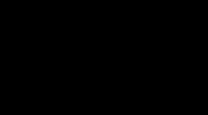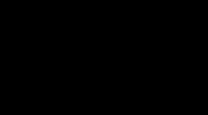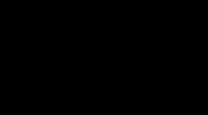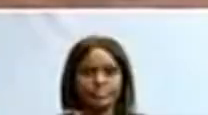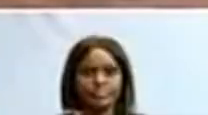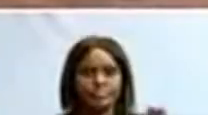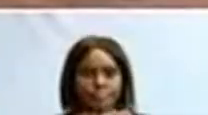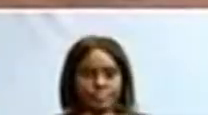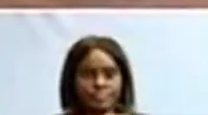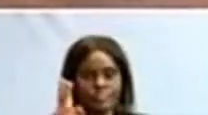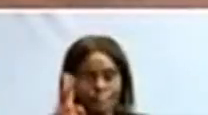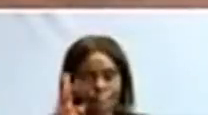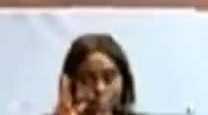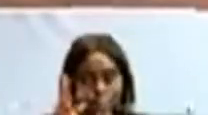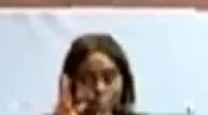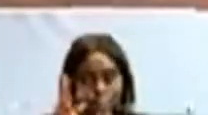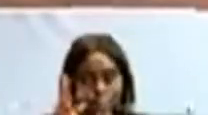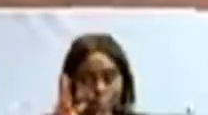Management will